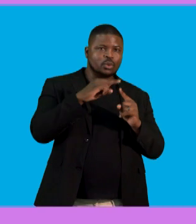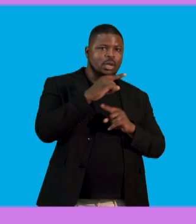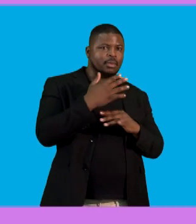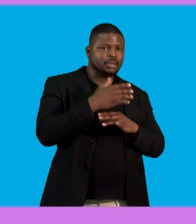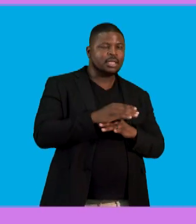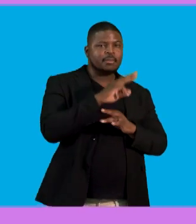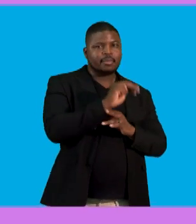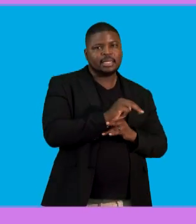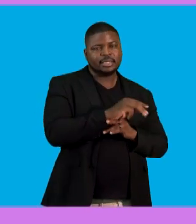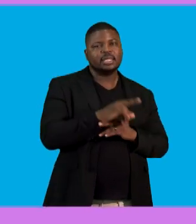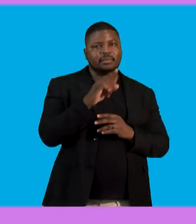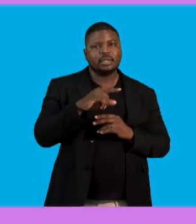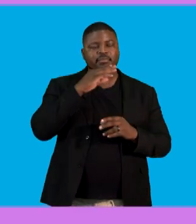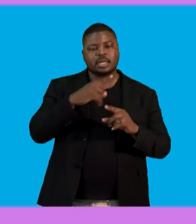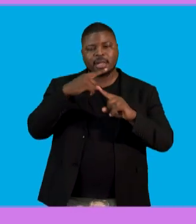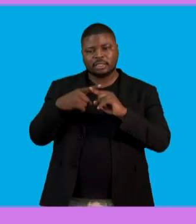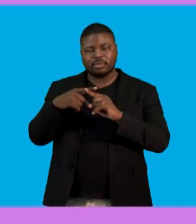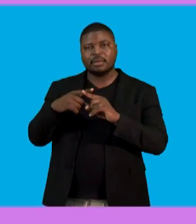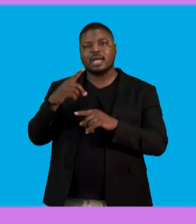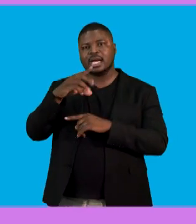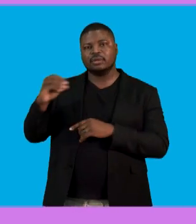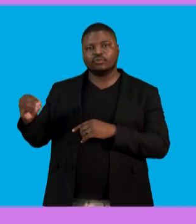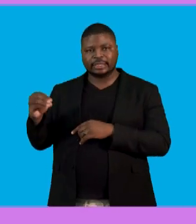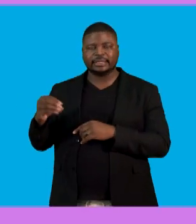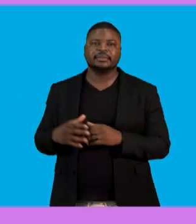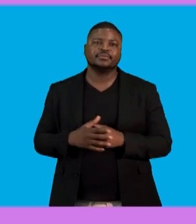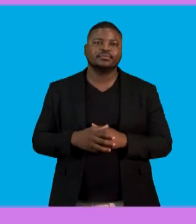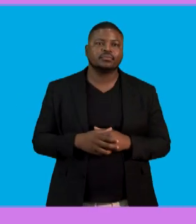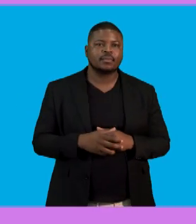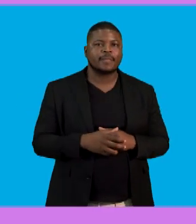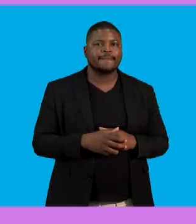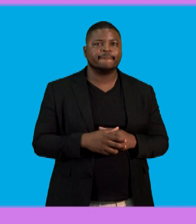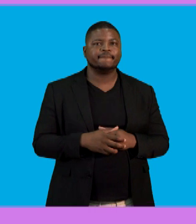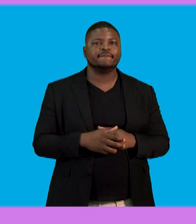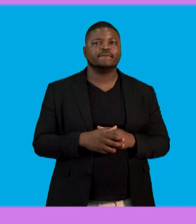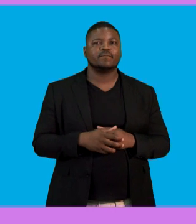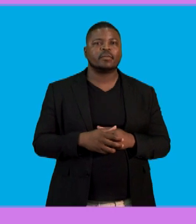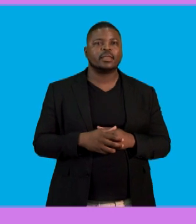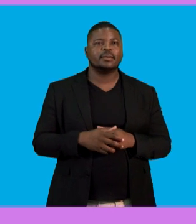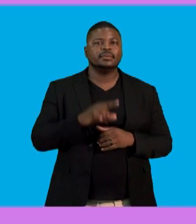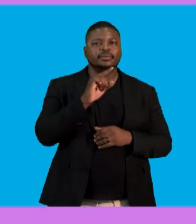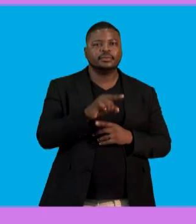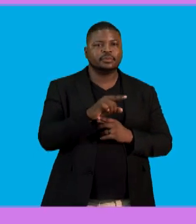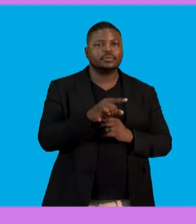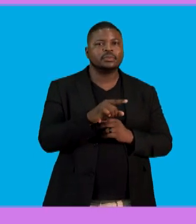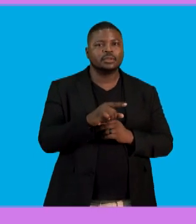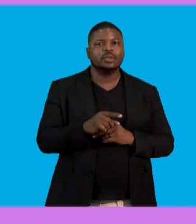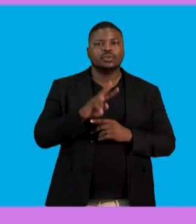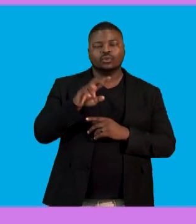zeros up until where you're getting. So it's multiplied by 100. So you've got 2.1 meter times 100, what do we